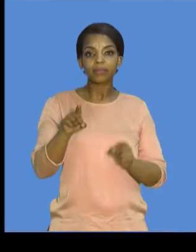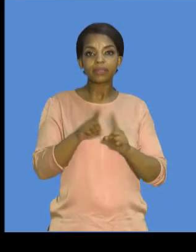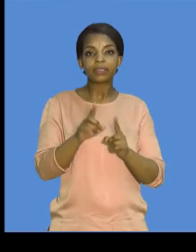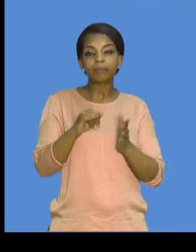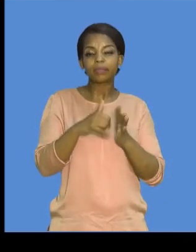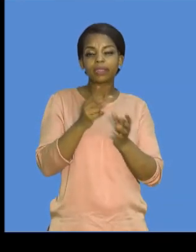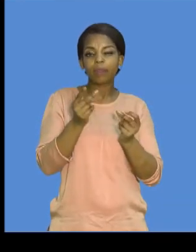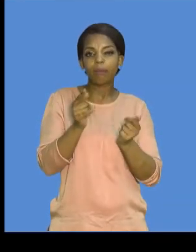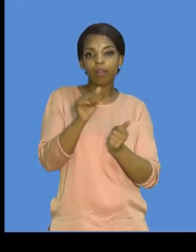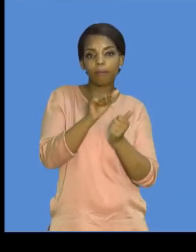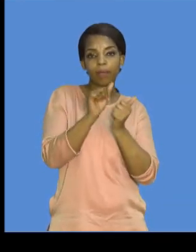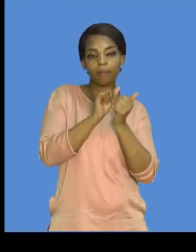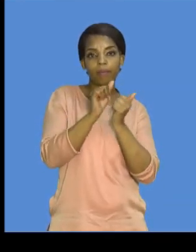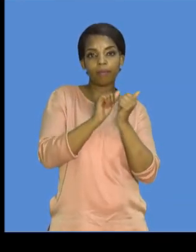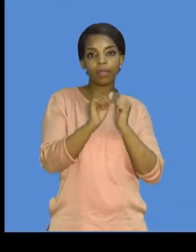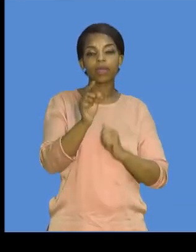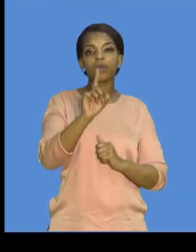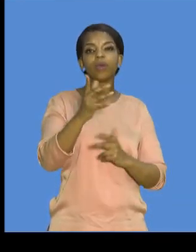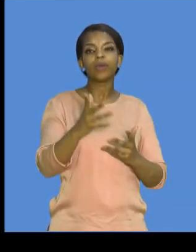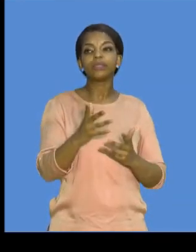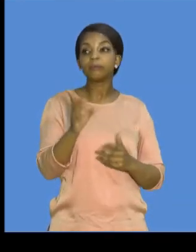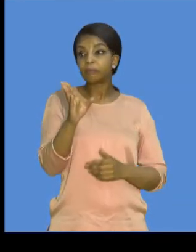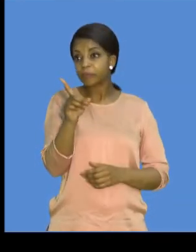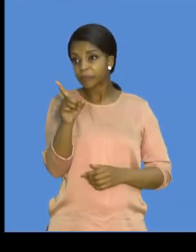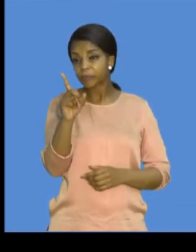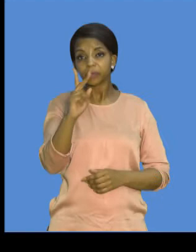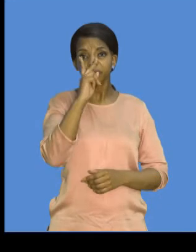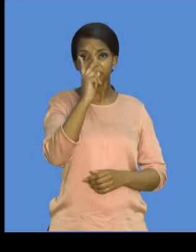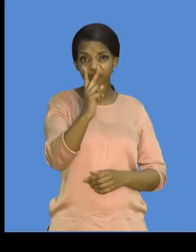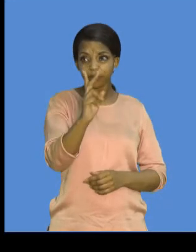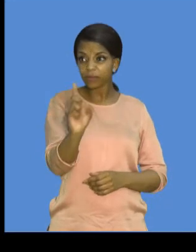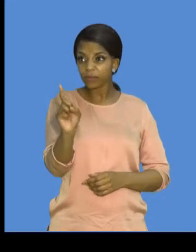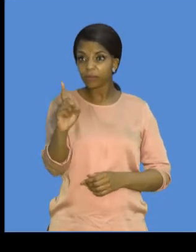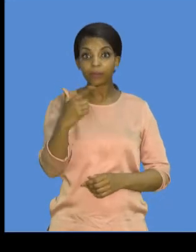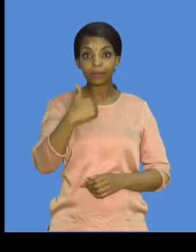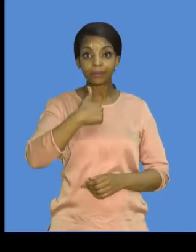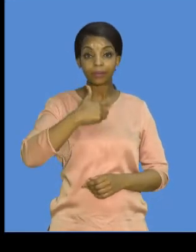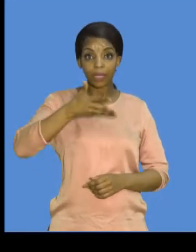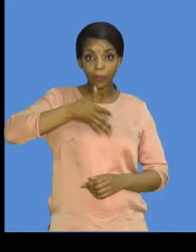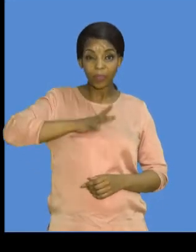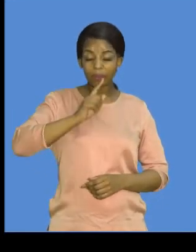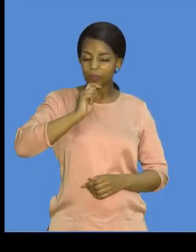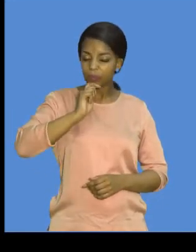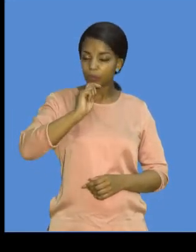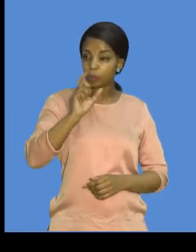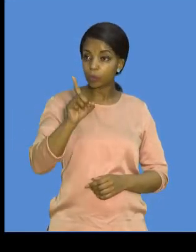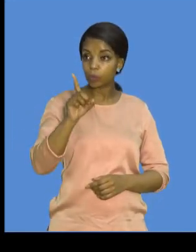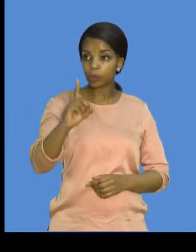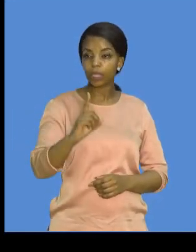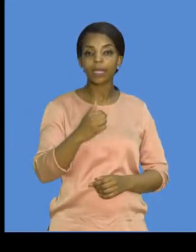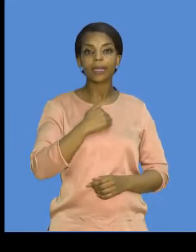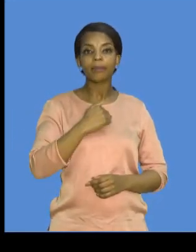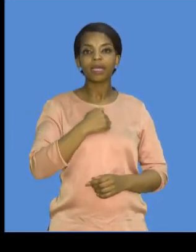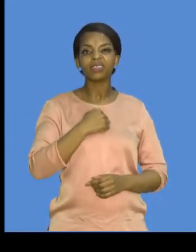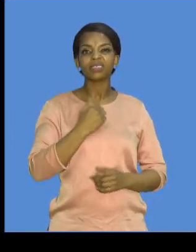to the table here, you can see that if I wanted to find what the gradient is, my gradient will be changing. Maybe